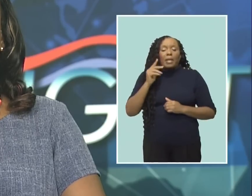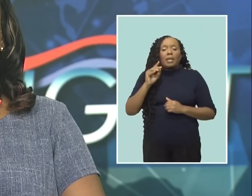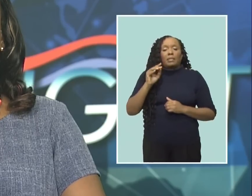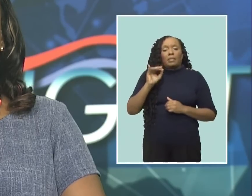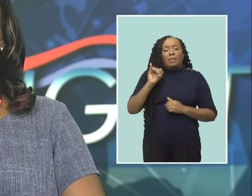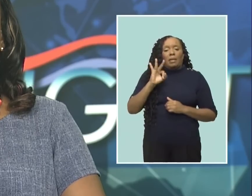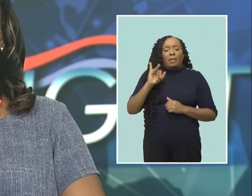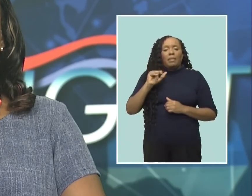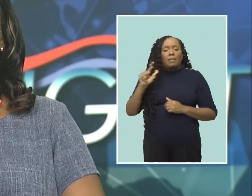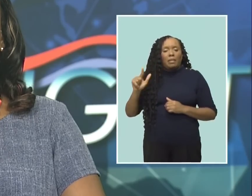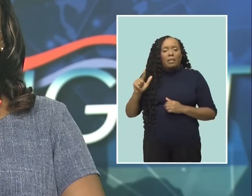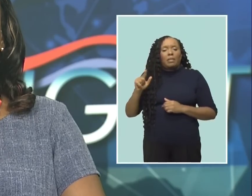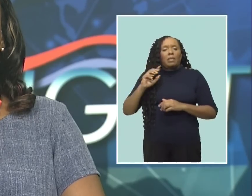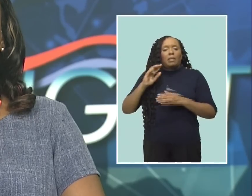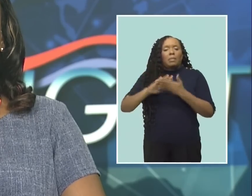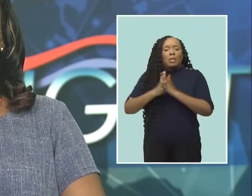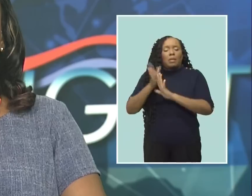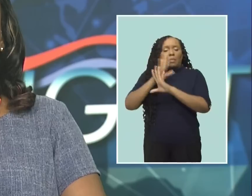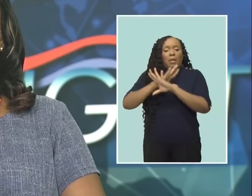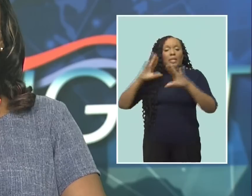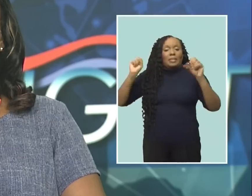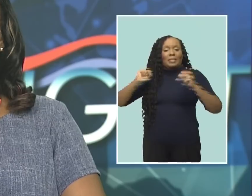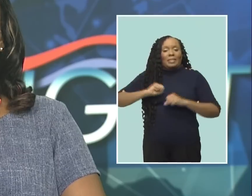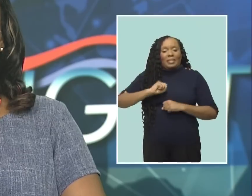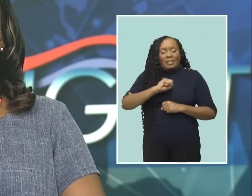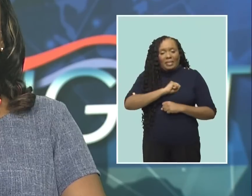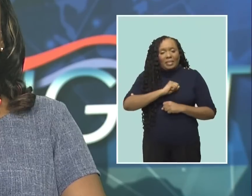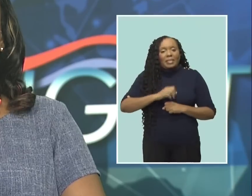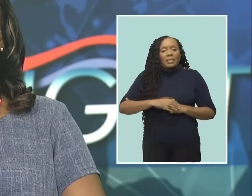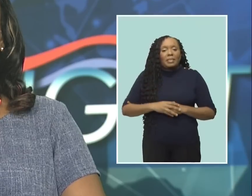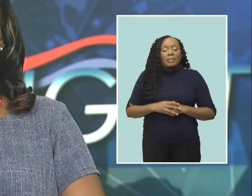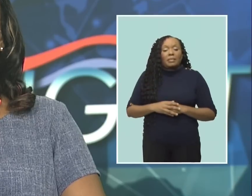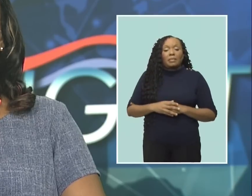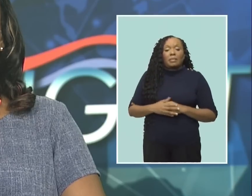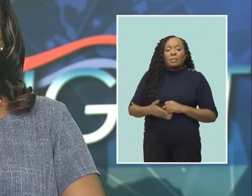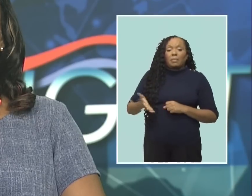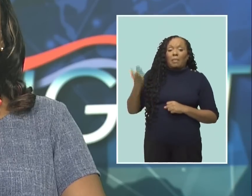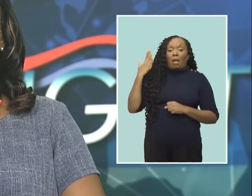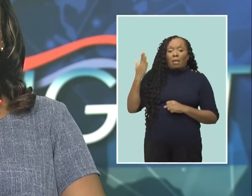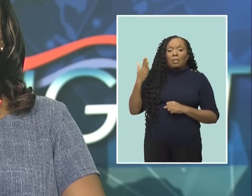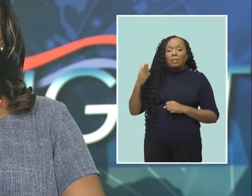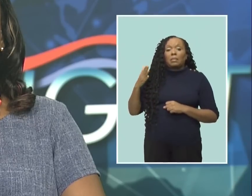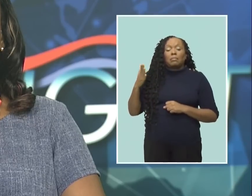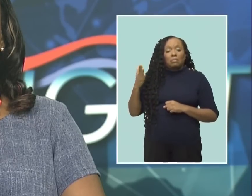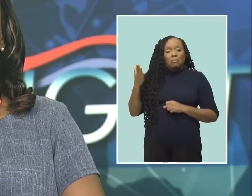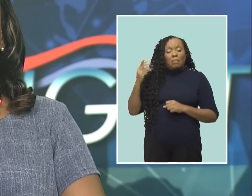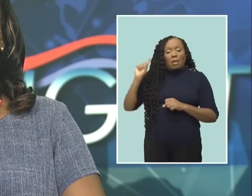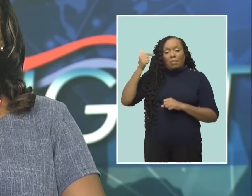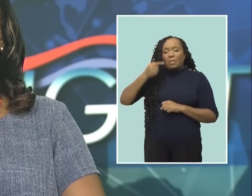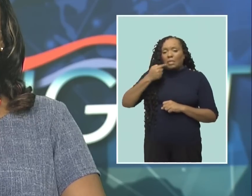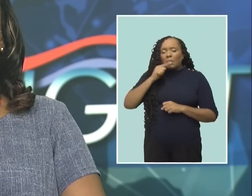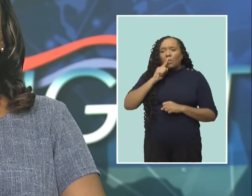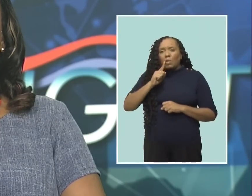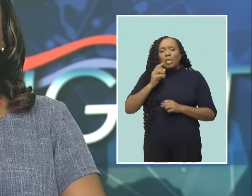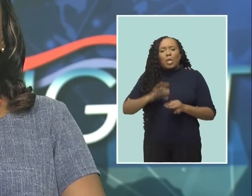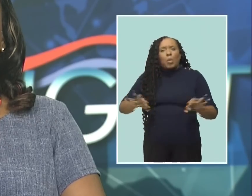to the post of President of the Senate. He says the then administration saw her fit for the position.